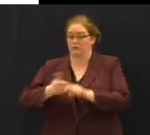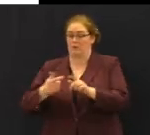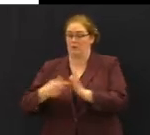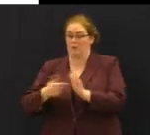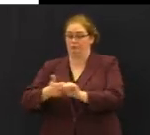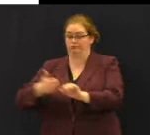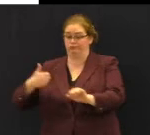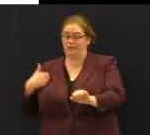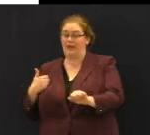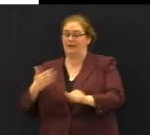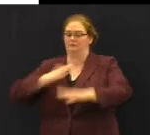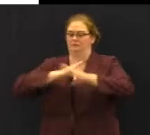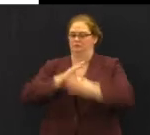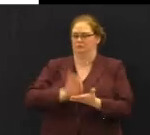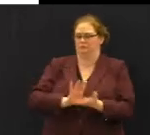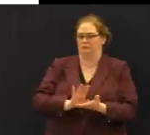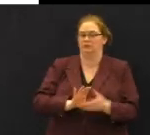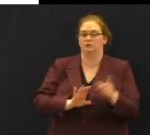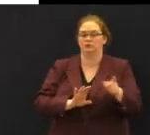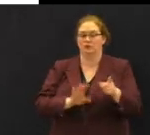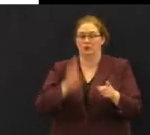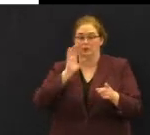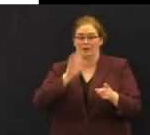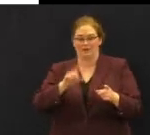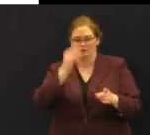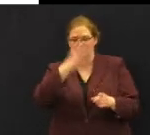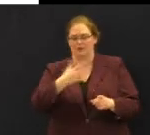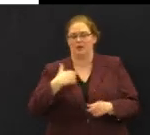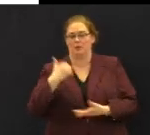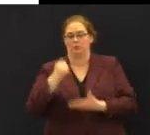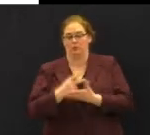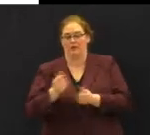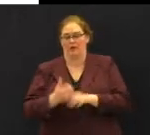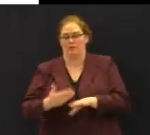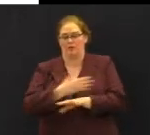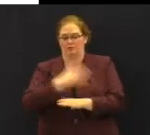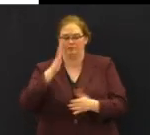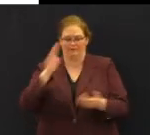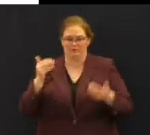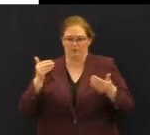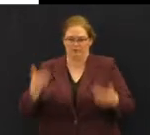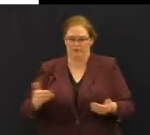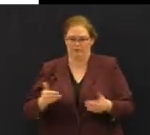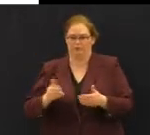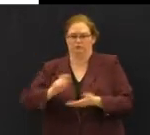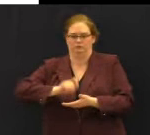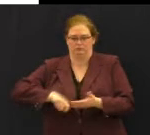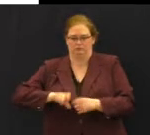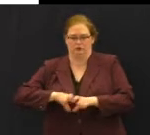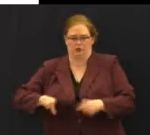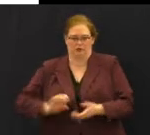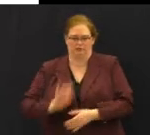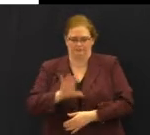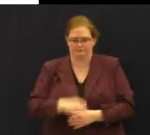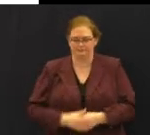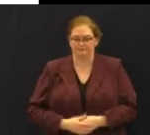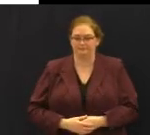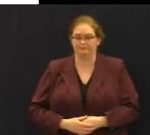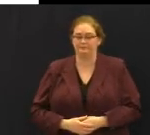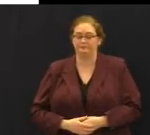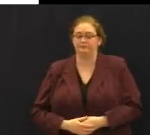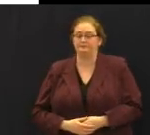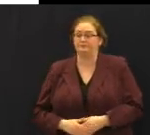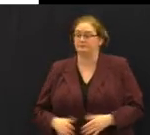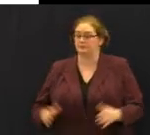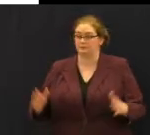eviction. So a landlord will be notified of the amount that is going to be approved for assistance prior to a check being cut. So that's the process in a